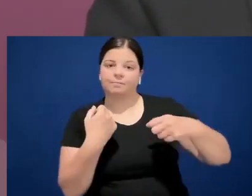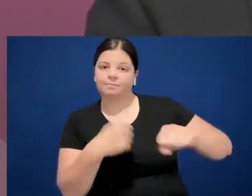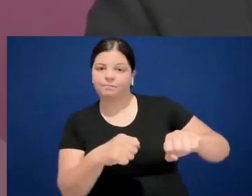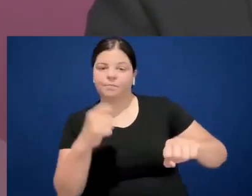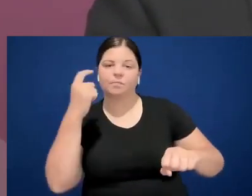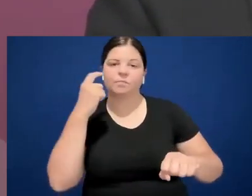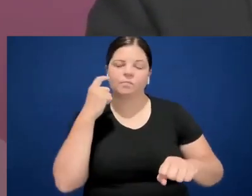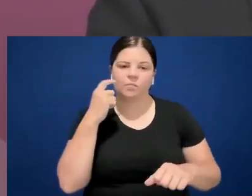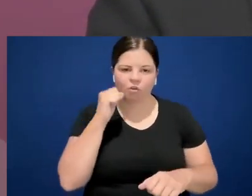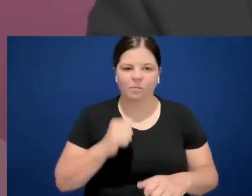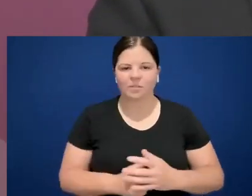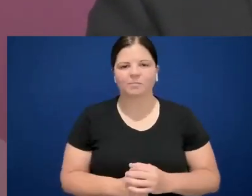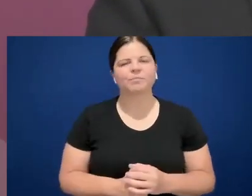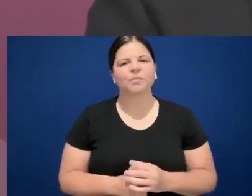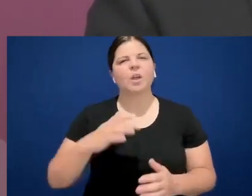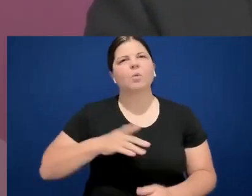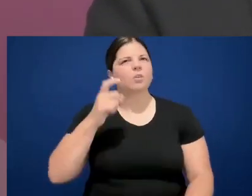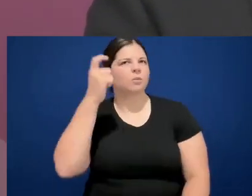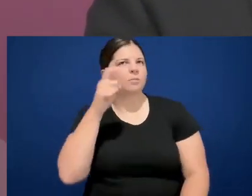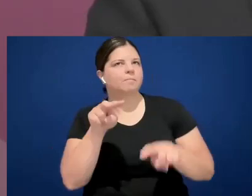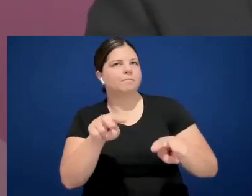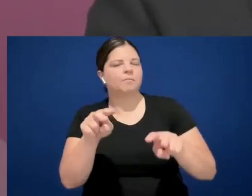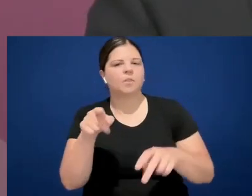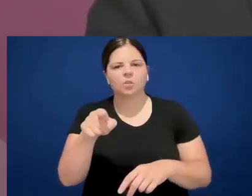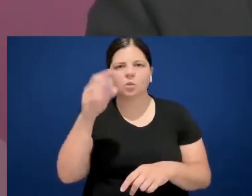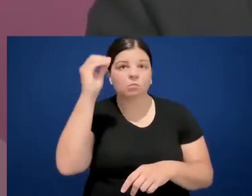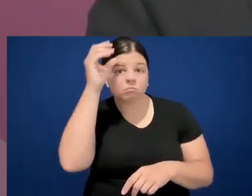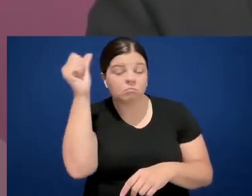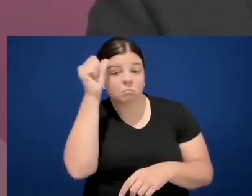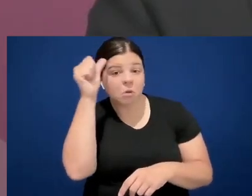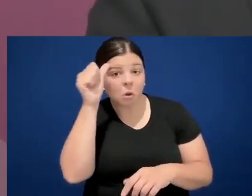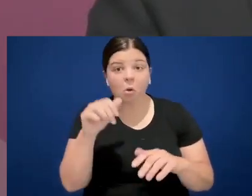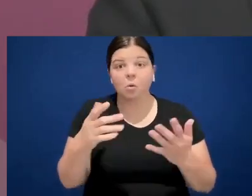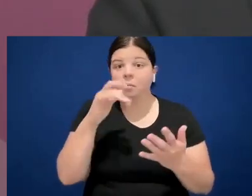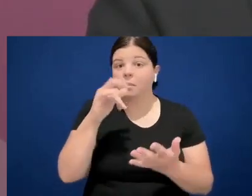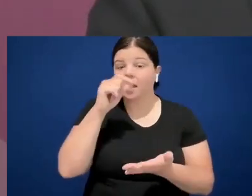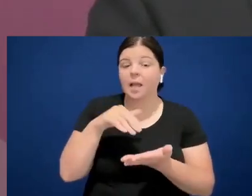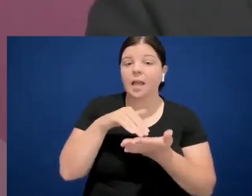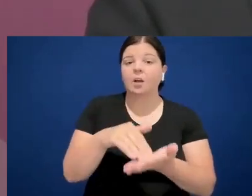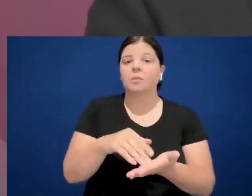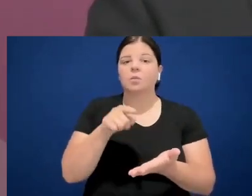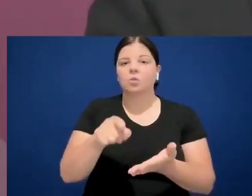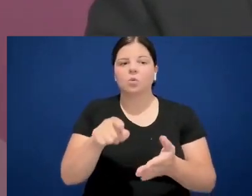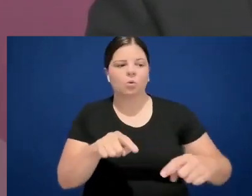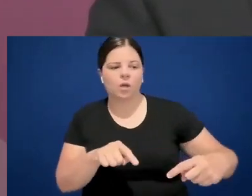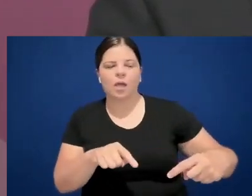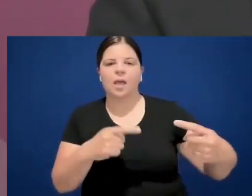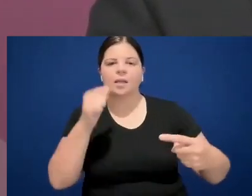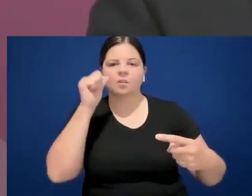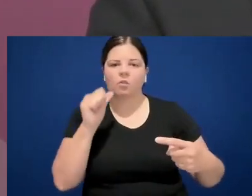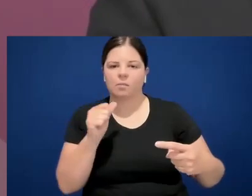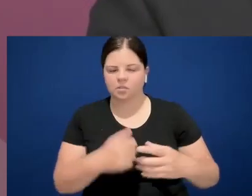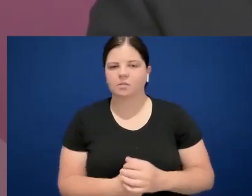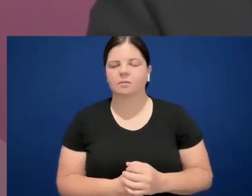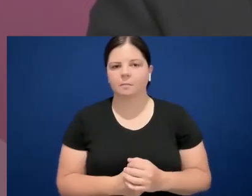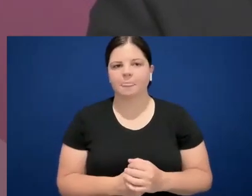you to consider what intelligence you might have that can help you in your anti-corruption activities. Now,